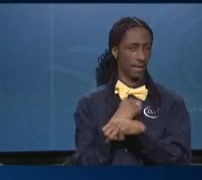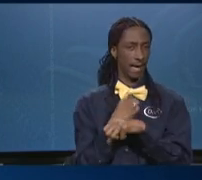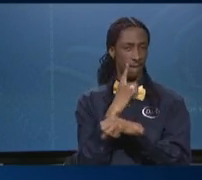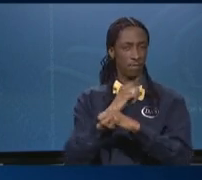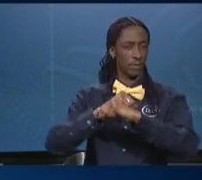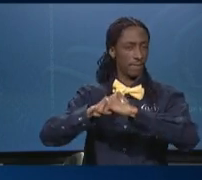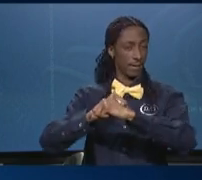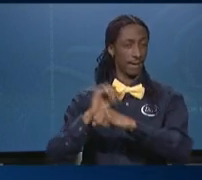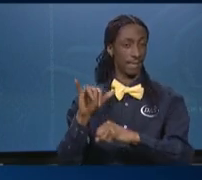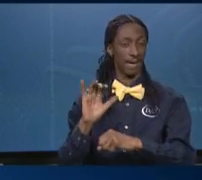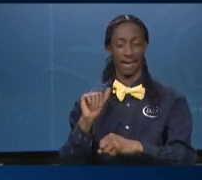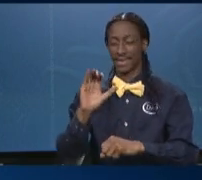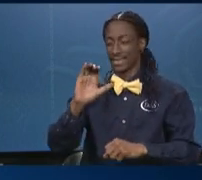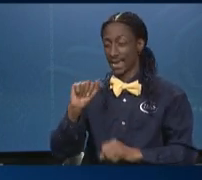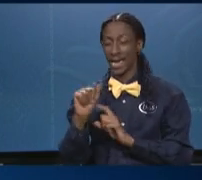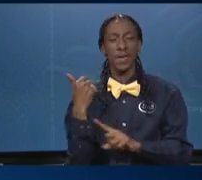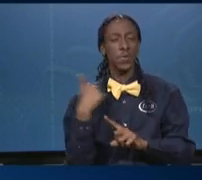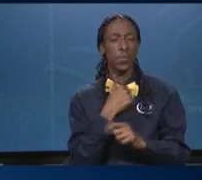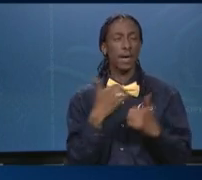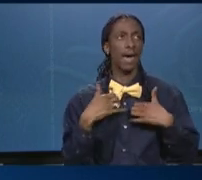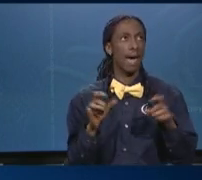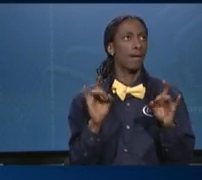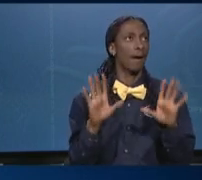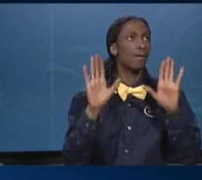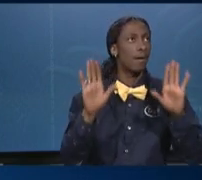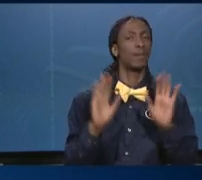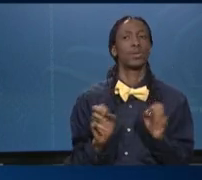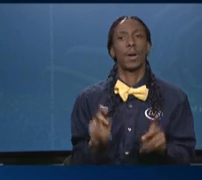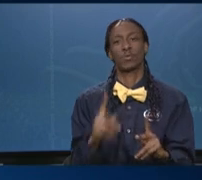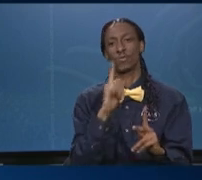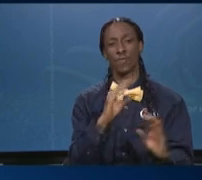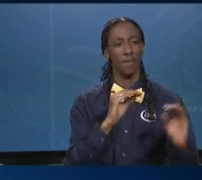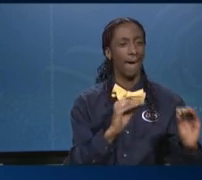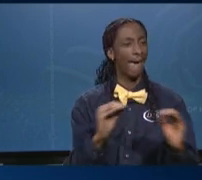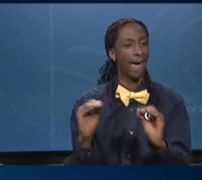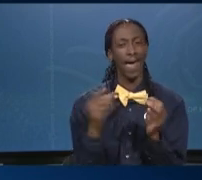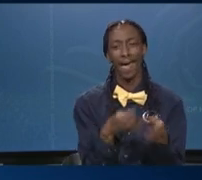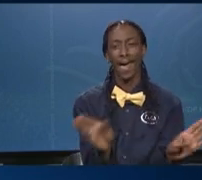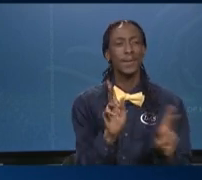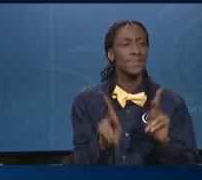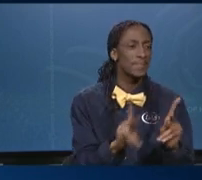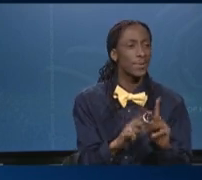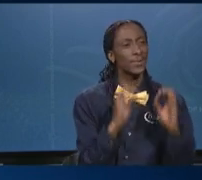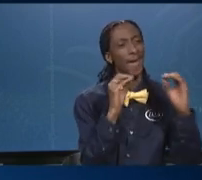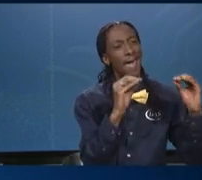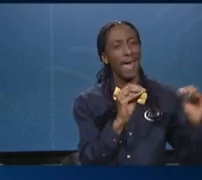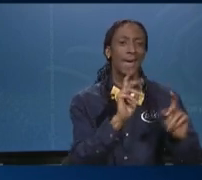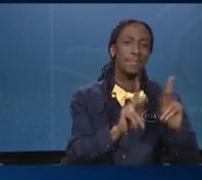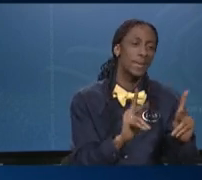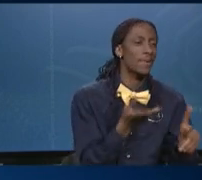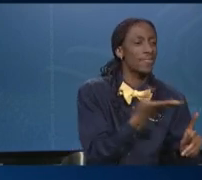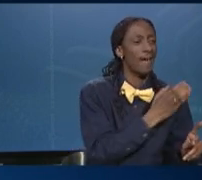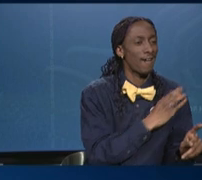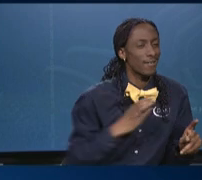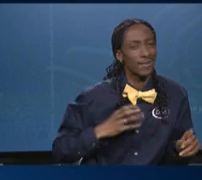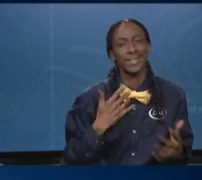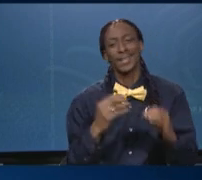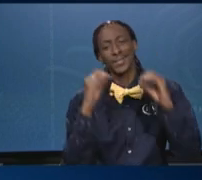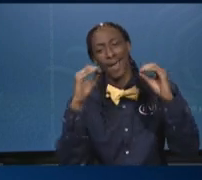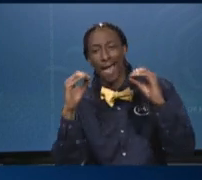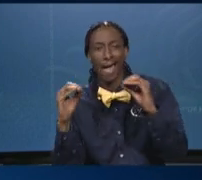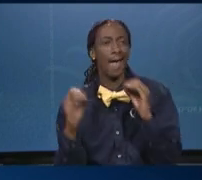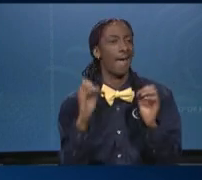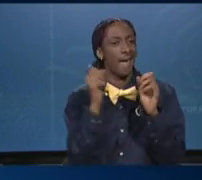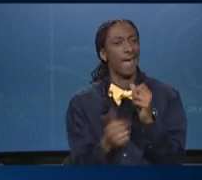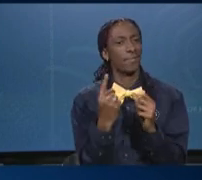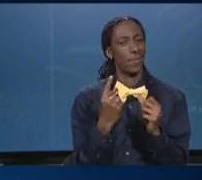ACA, we actually had an incredible opportunity to educate the public, to educate members of Congress, to educate everyone about